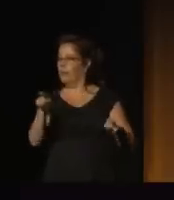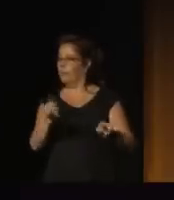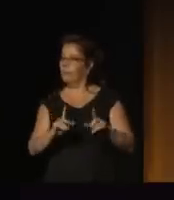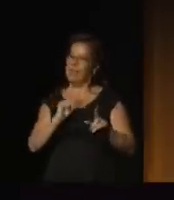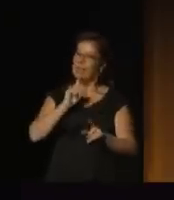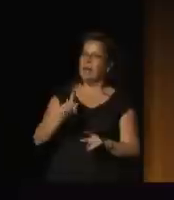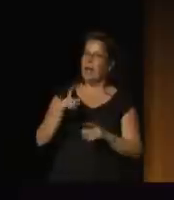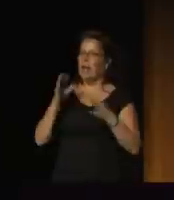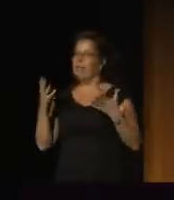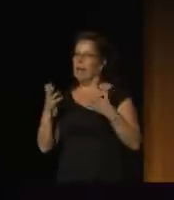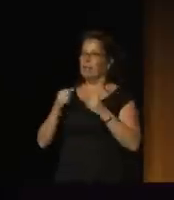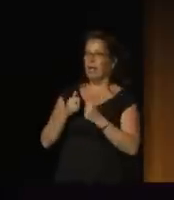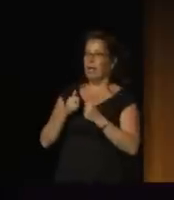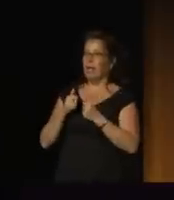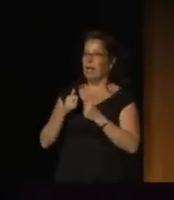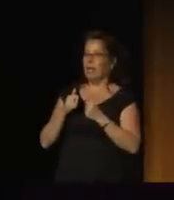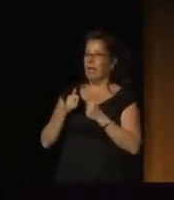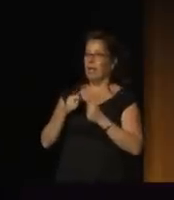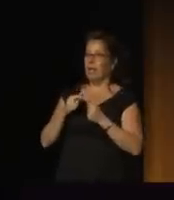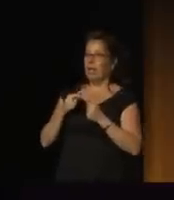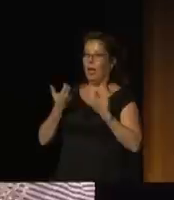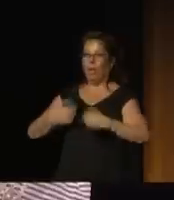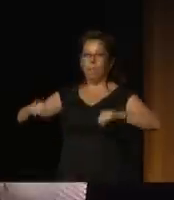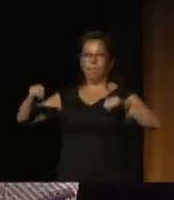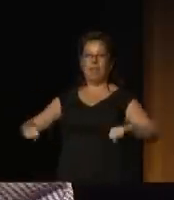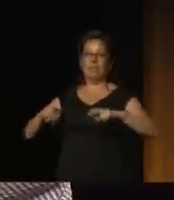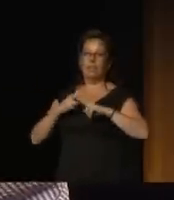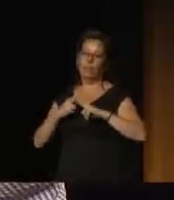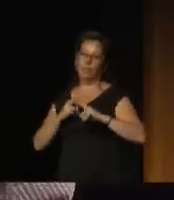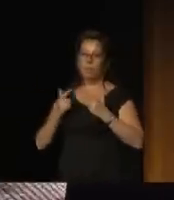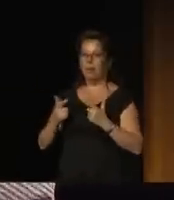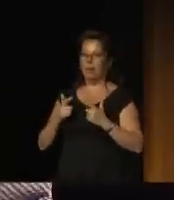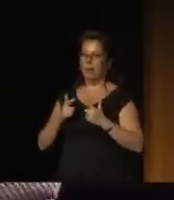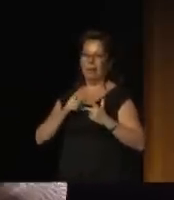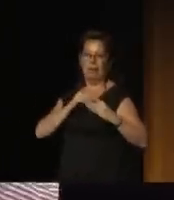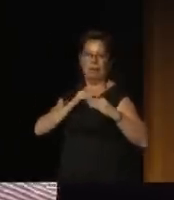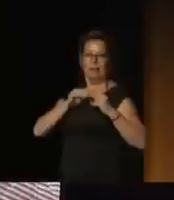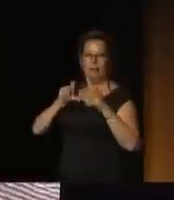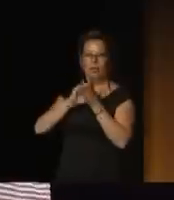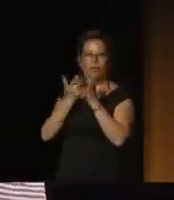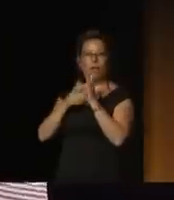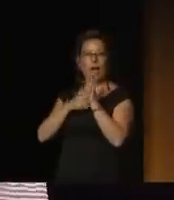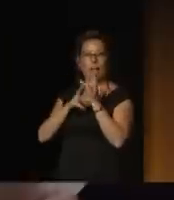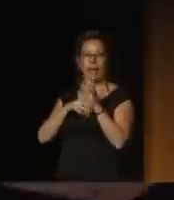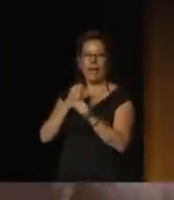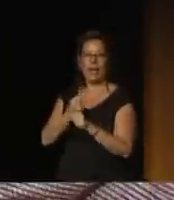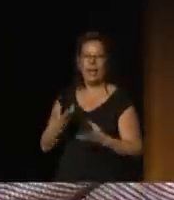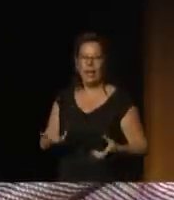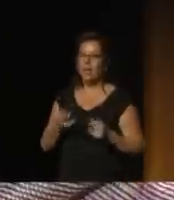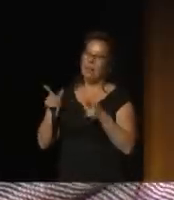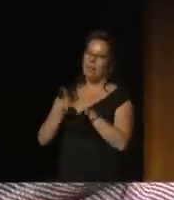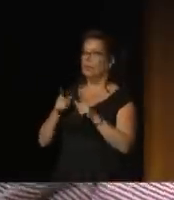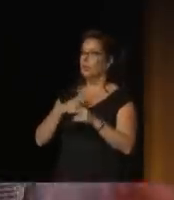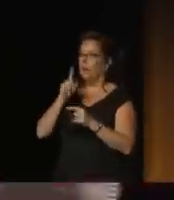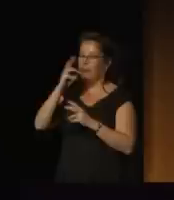should be charming, that he should like the president, like he's an entertainment figure, you know, which is why when Oprah Winfrey makes a speech that everyone likes, everyone says, Oprah Winfrey should be